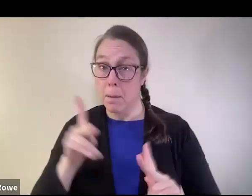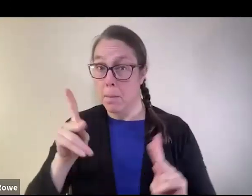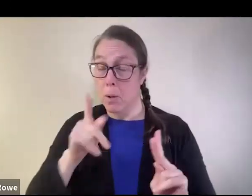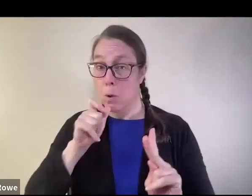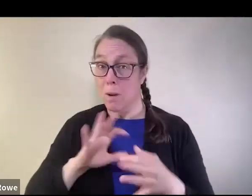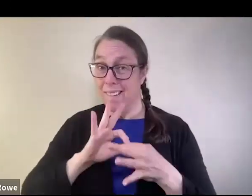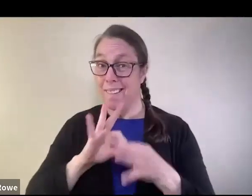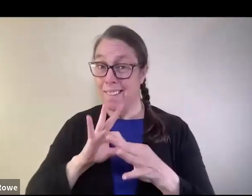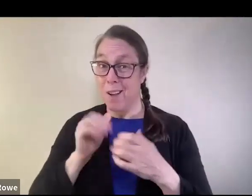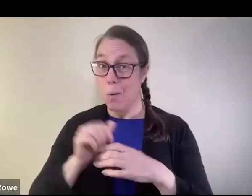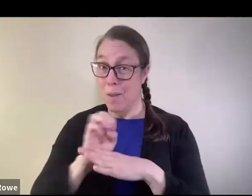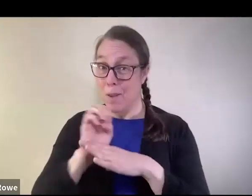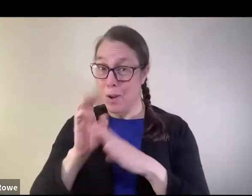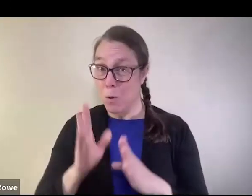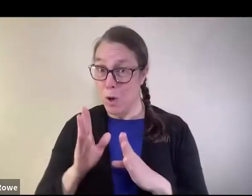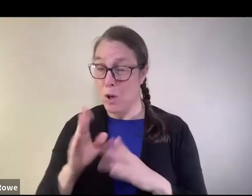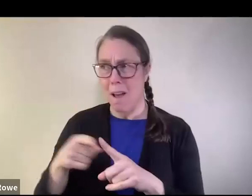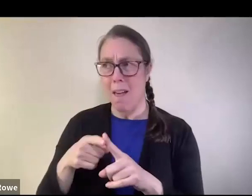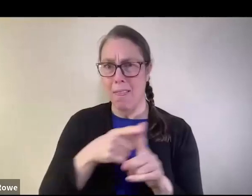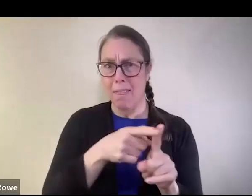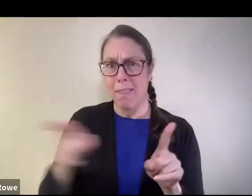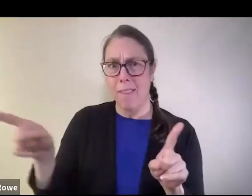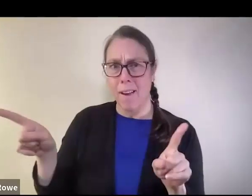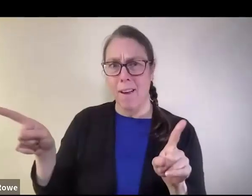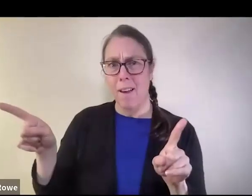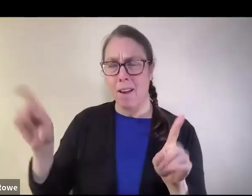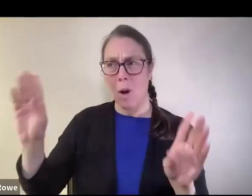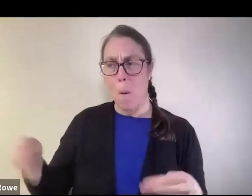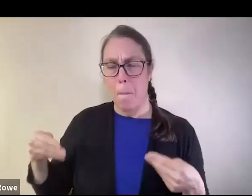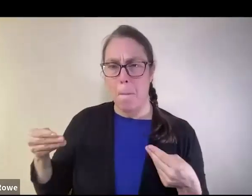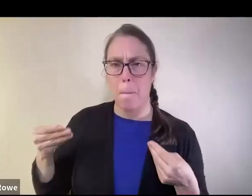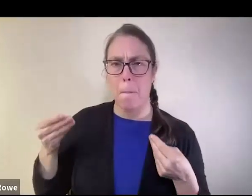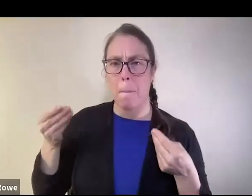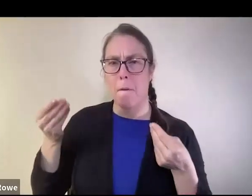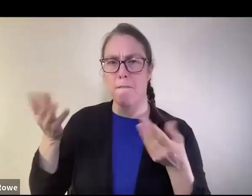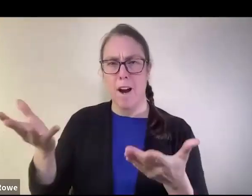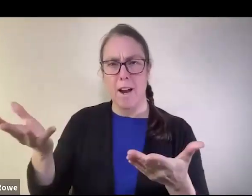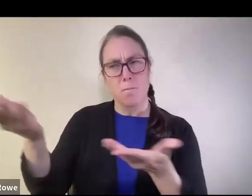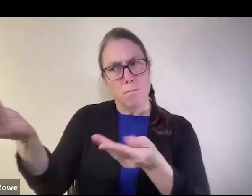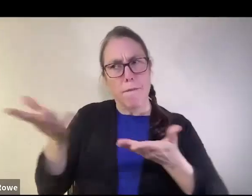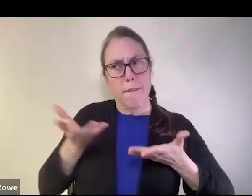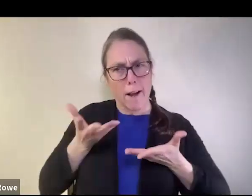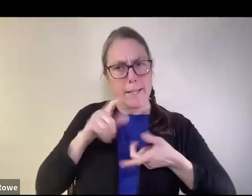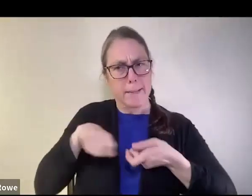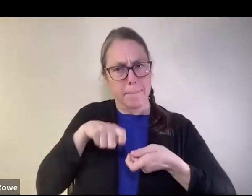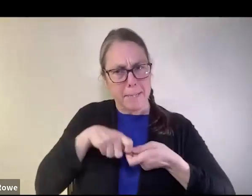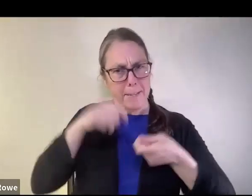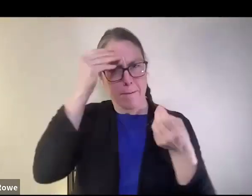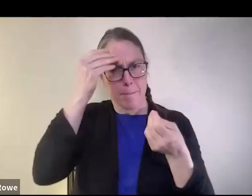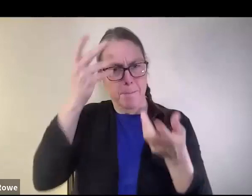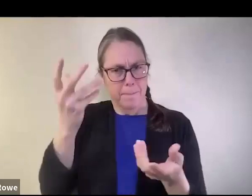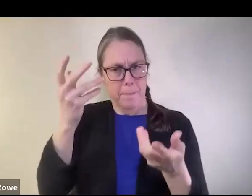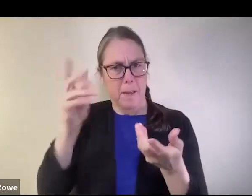with employers, they have provided specific information. In some cases,